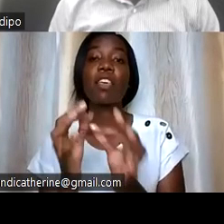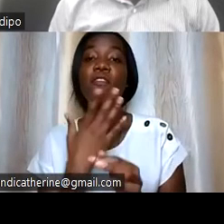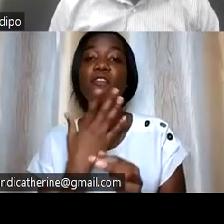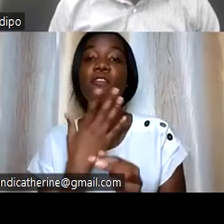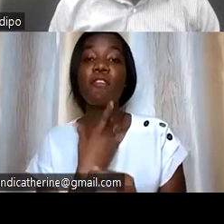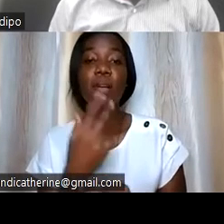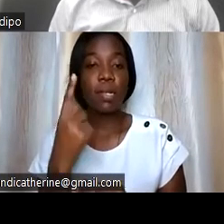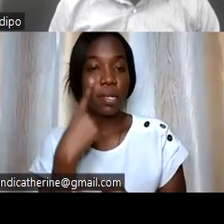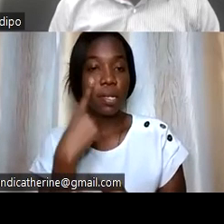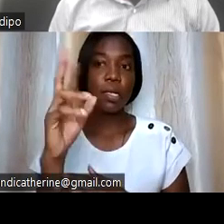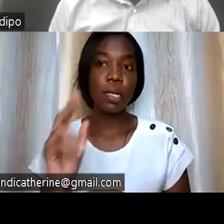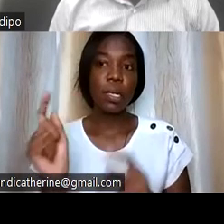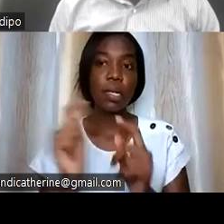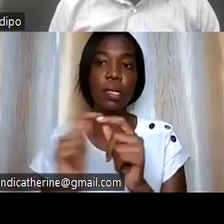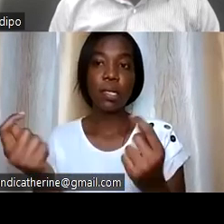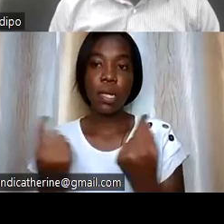HR team